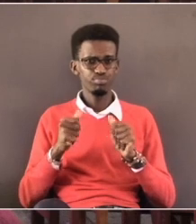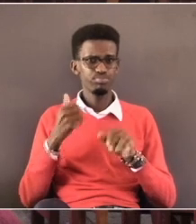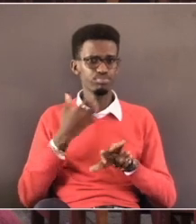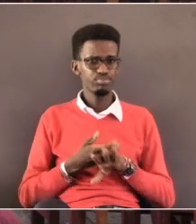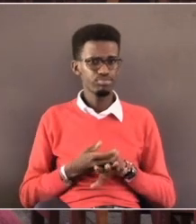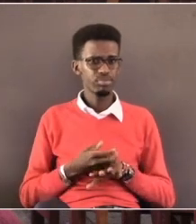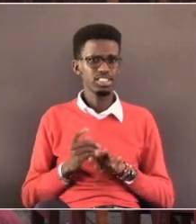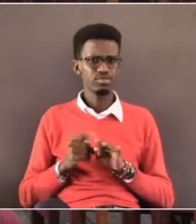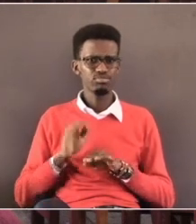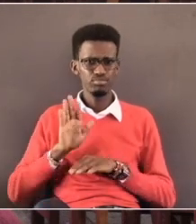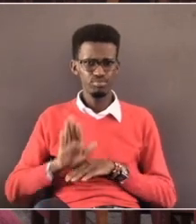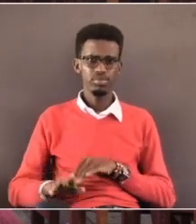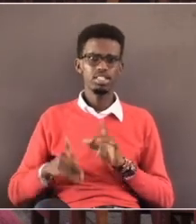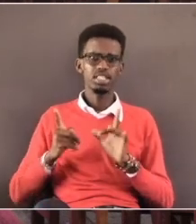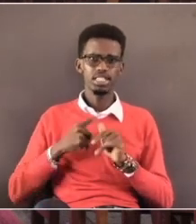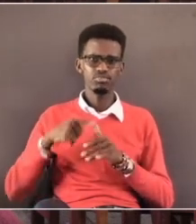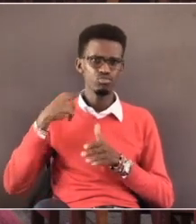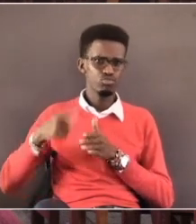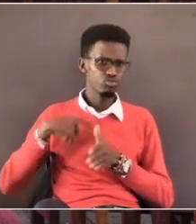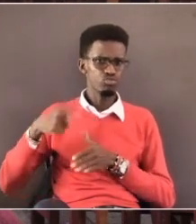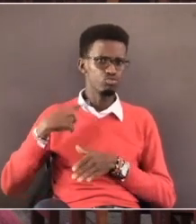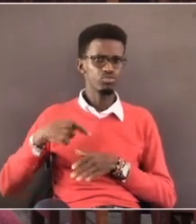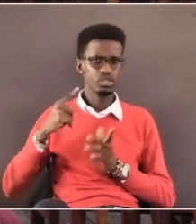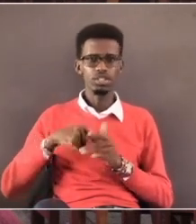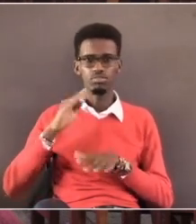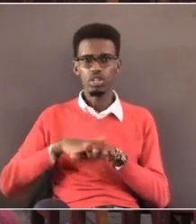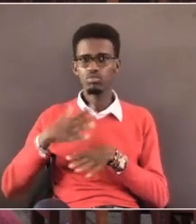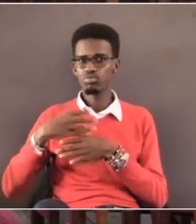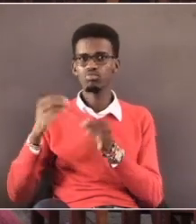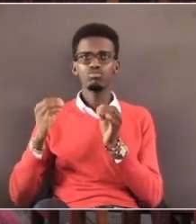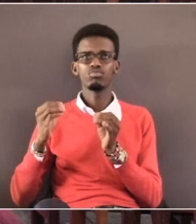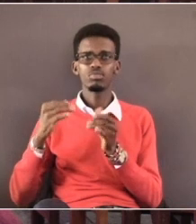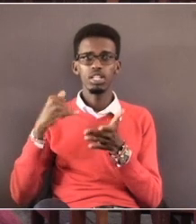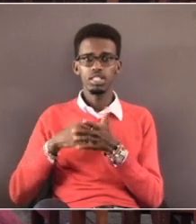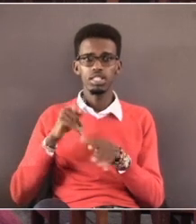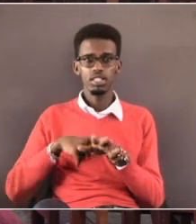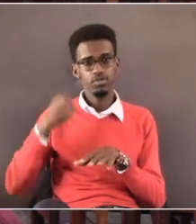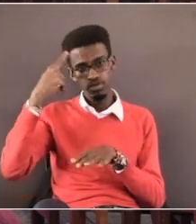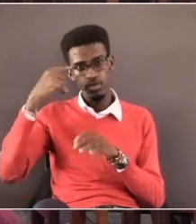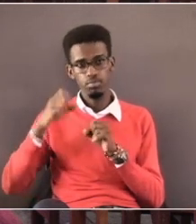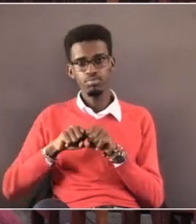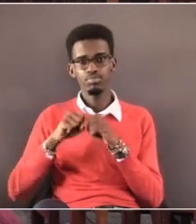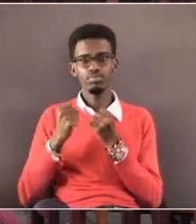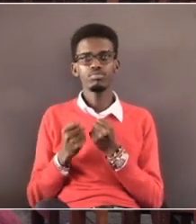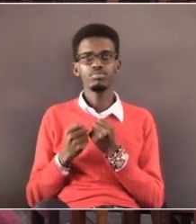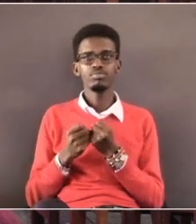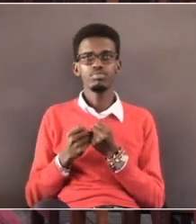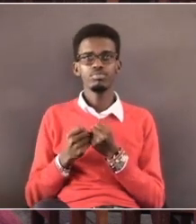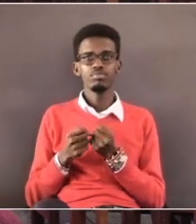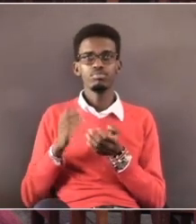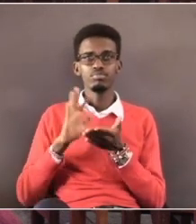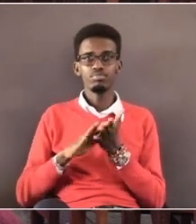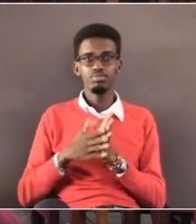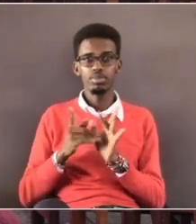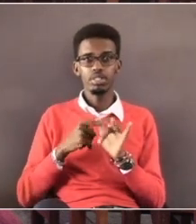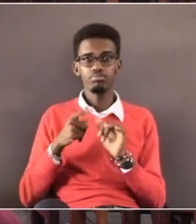wanakanyaga mafuta and the wheel is spinning, you are getting nowhere, it's time for a break. It could even be